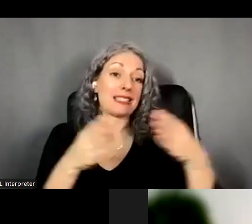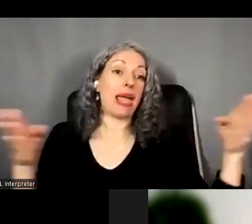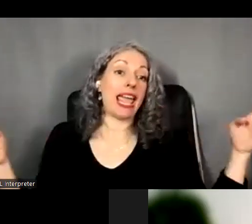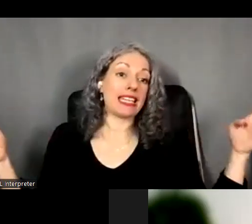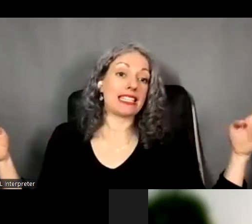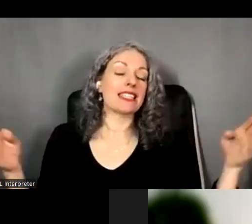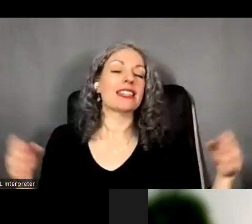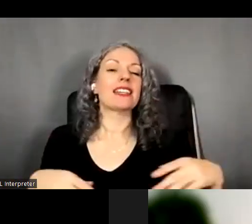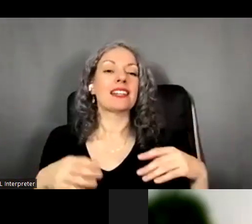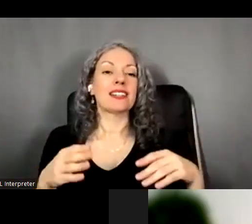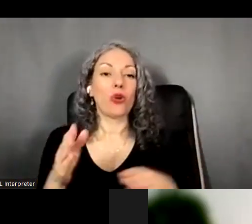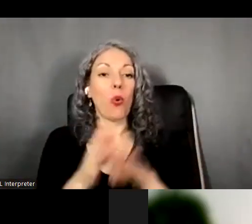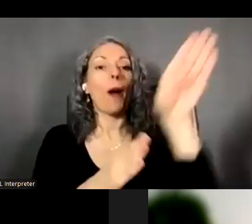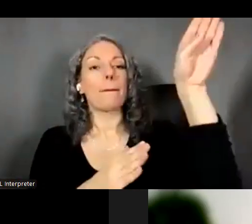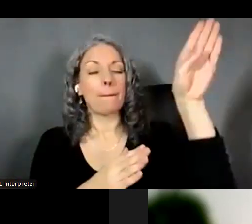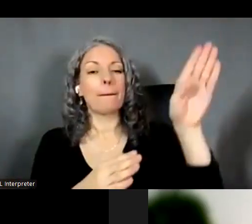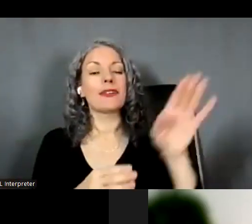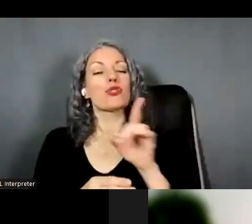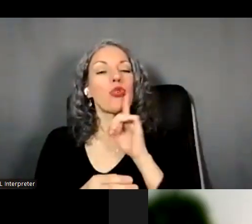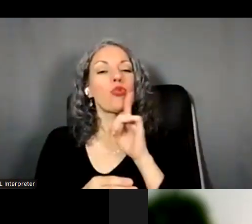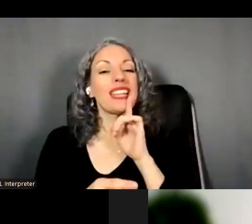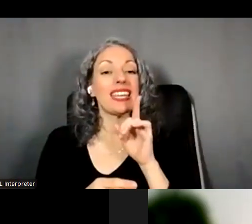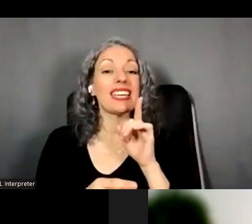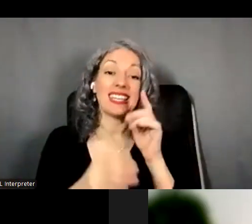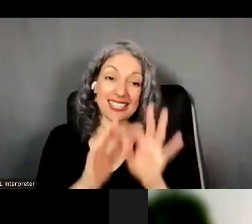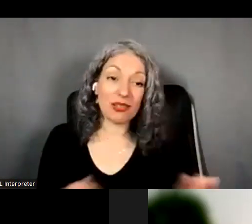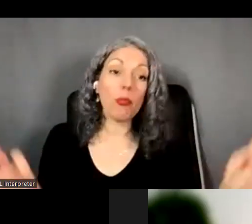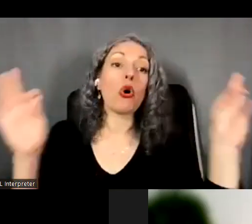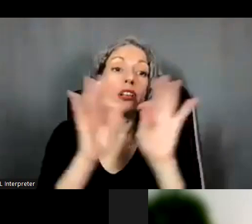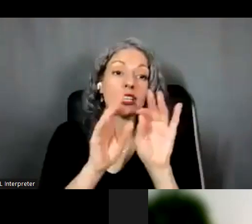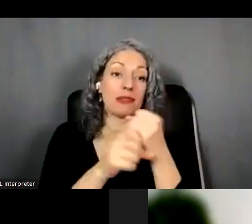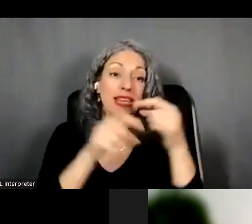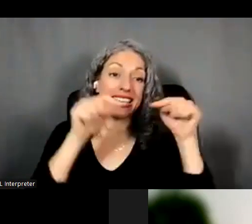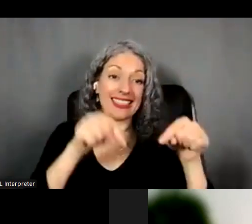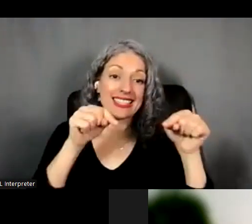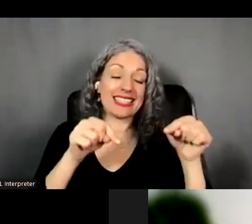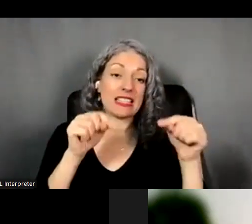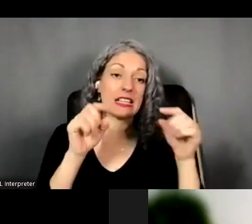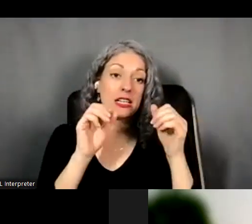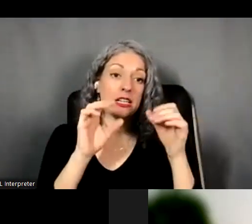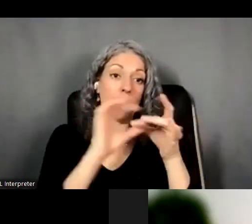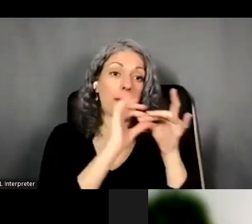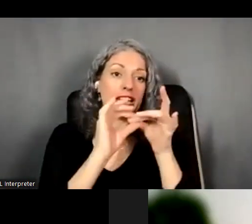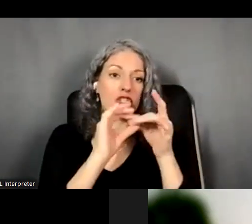ramp them up. So it's a really essential ingredient to make this combination